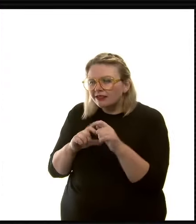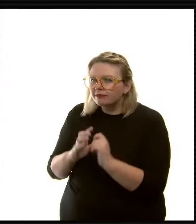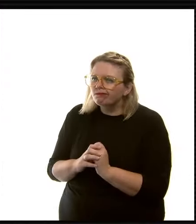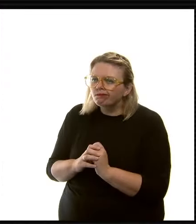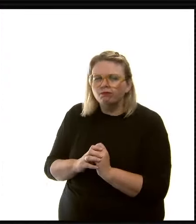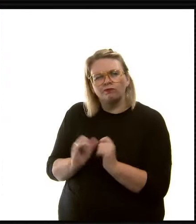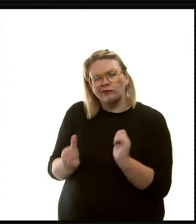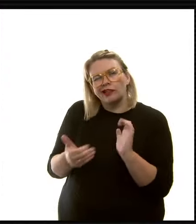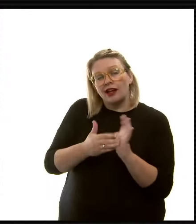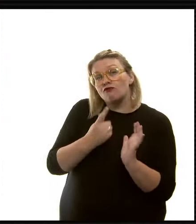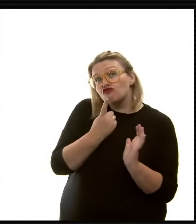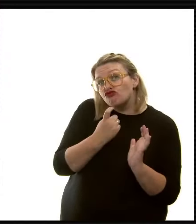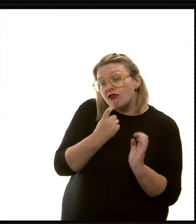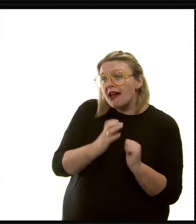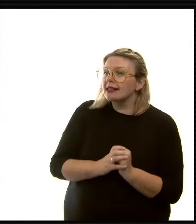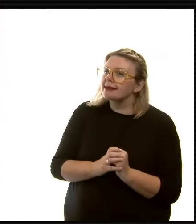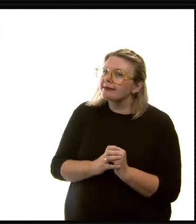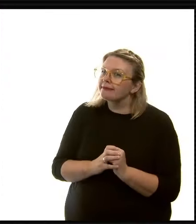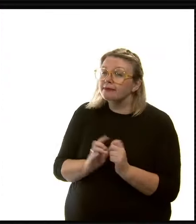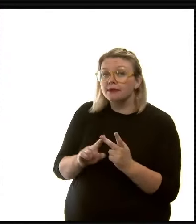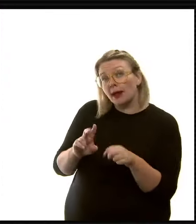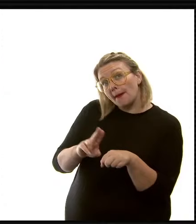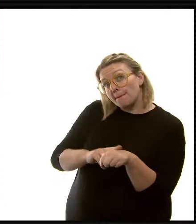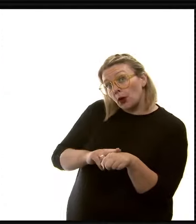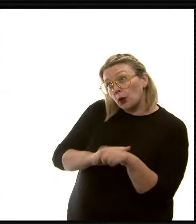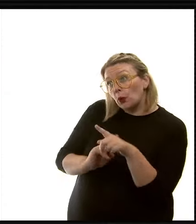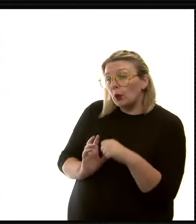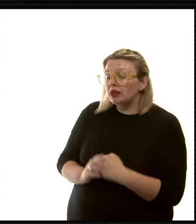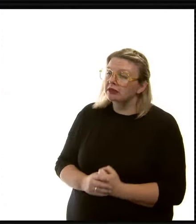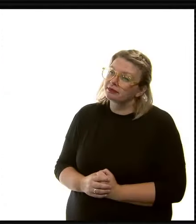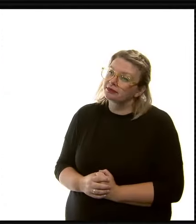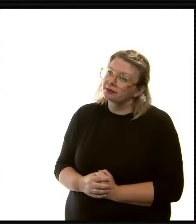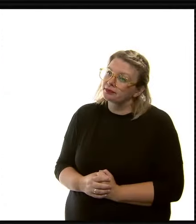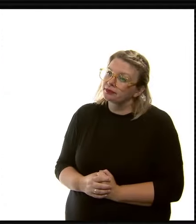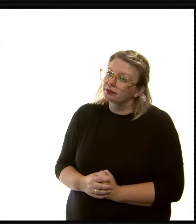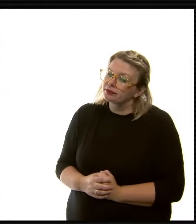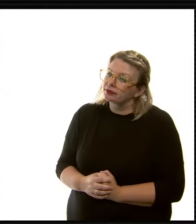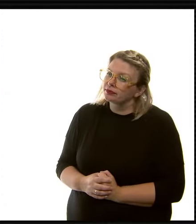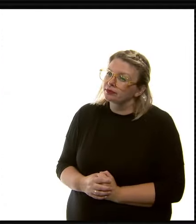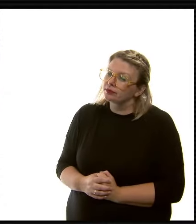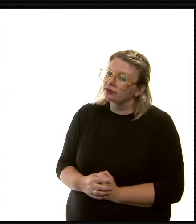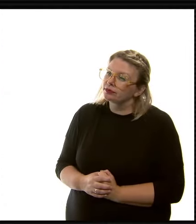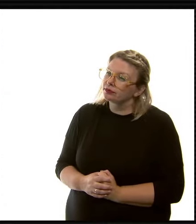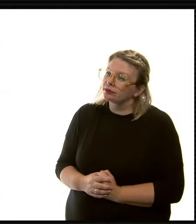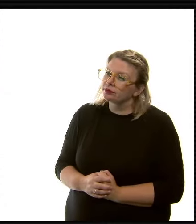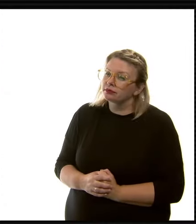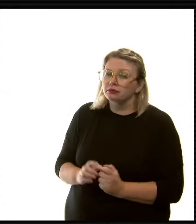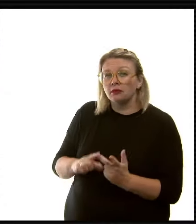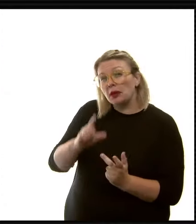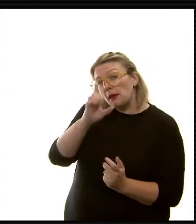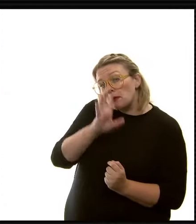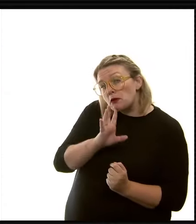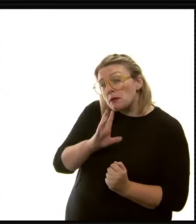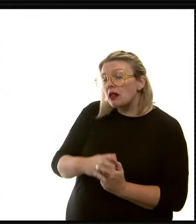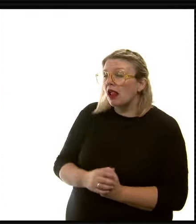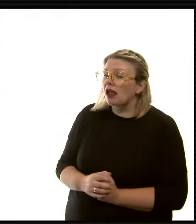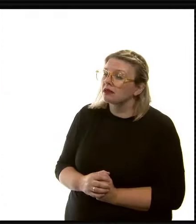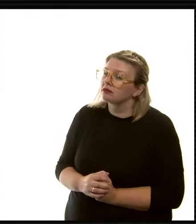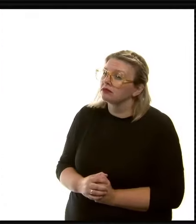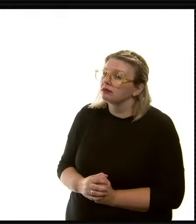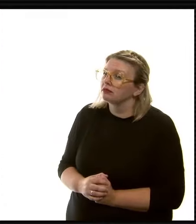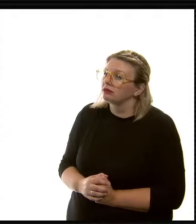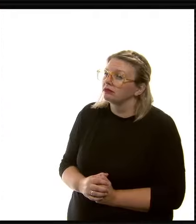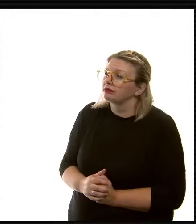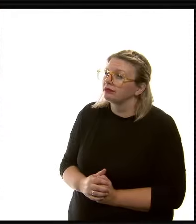red and some blue for the feathers, and then some purple. We'll need some way to build